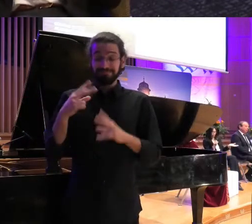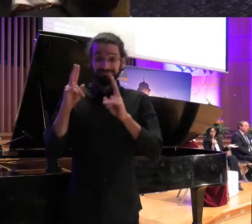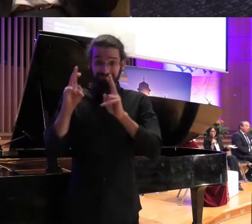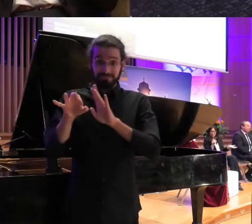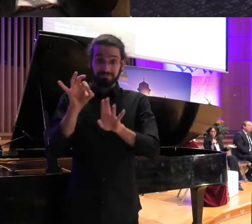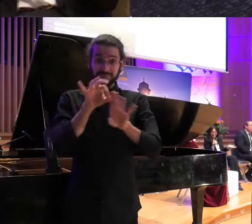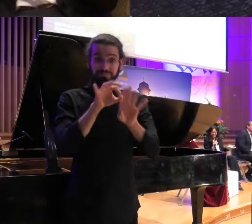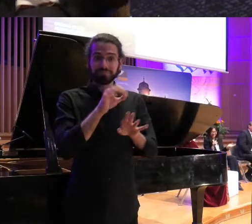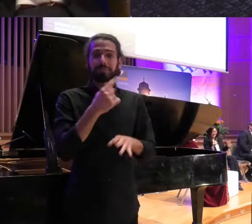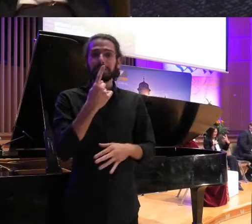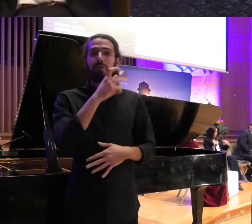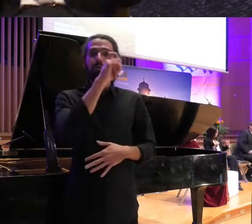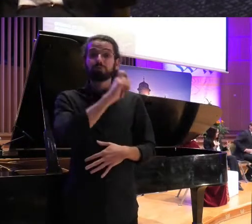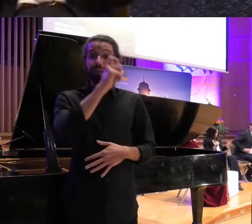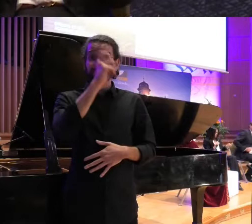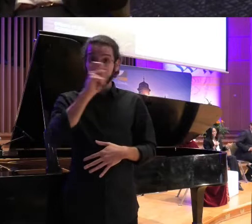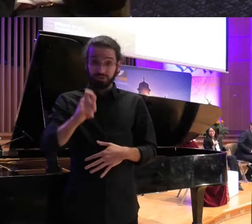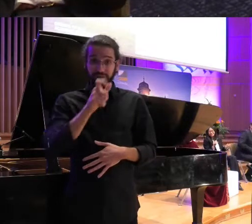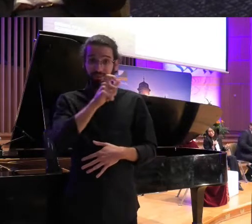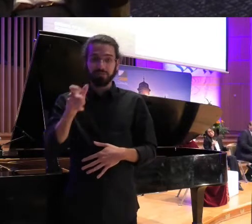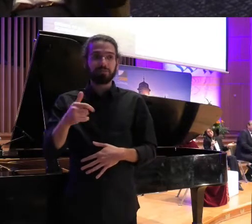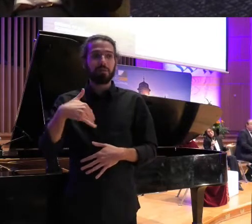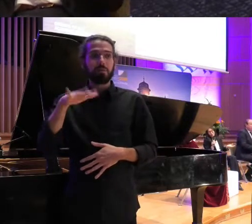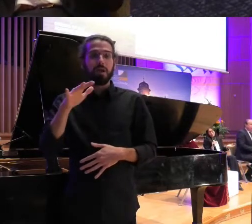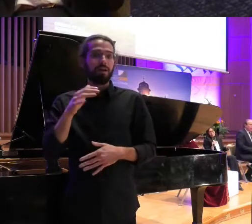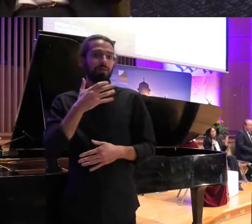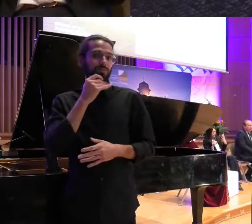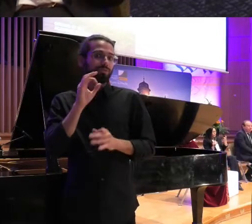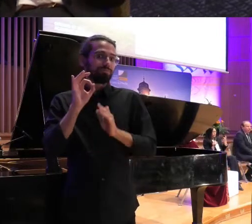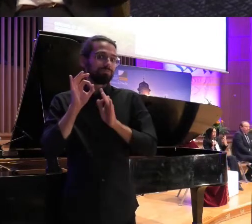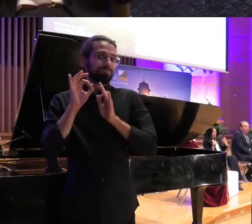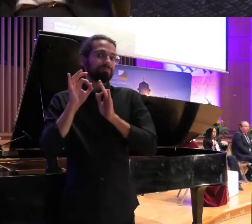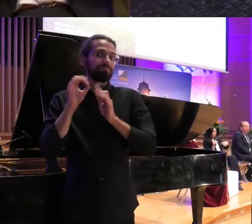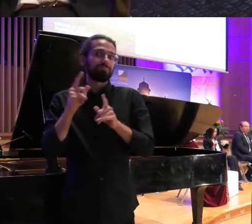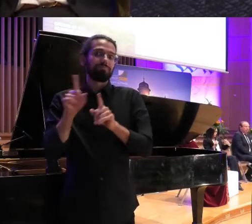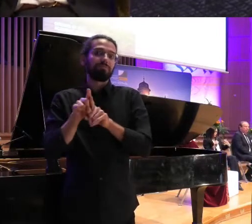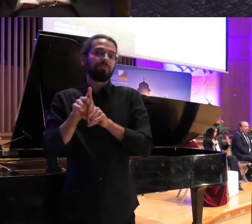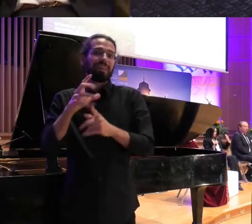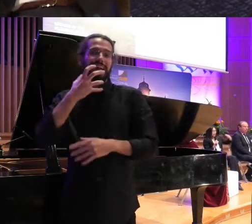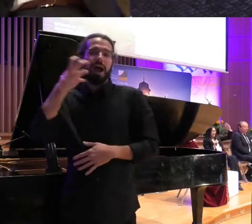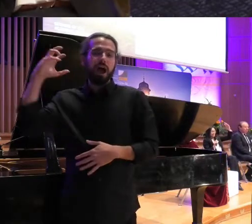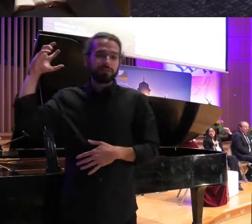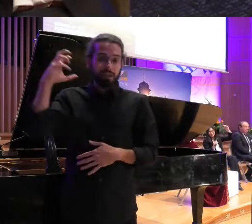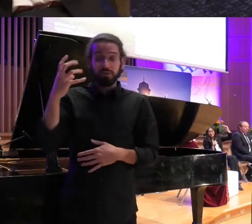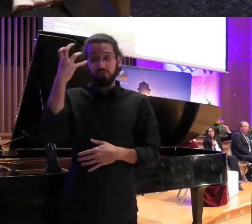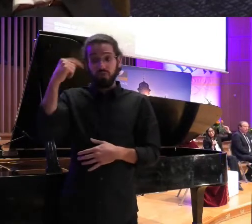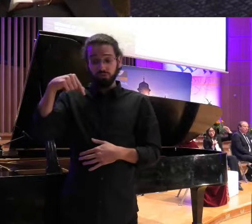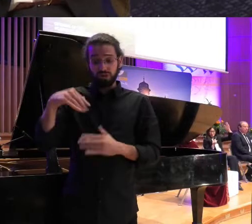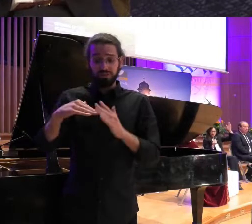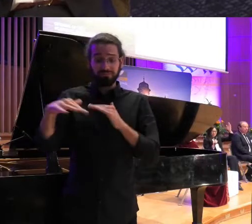of university are the most prone to heat waves because usually they cannot afford to have a high